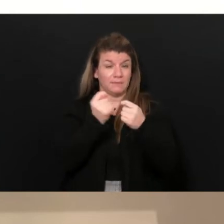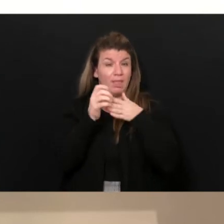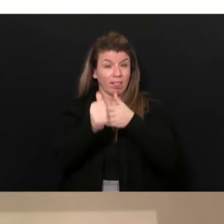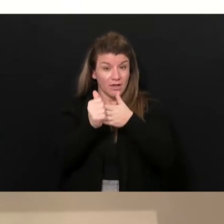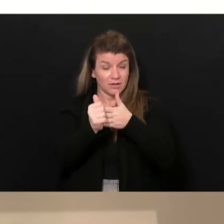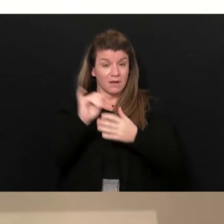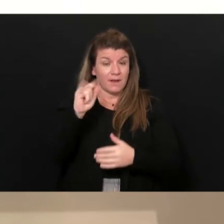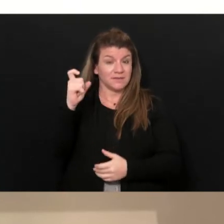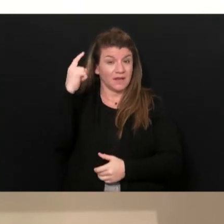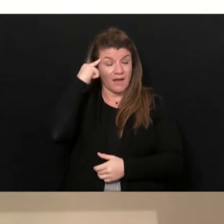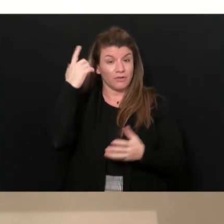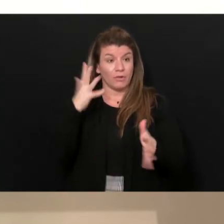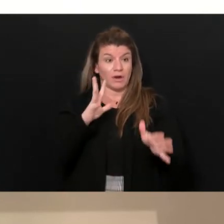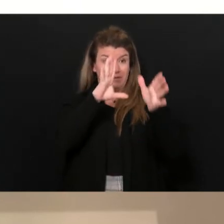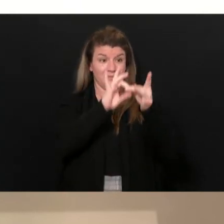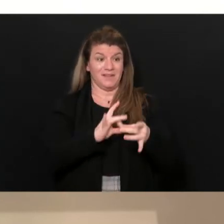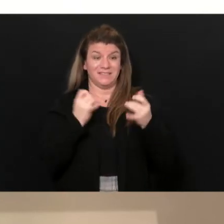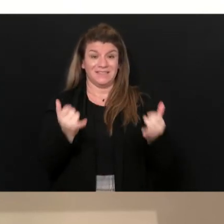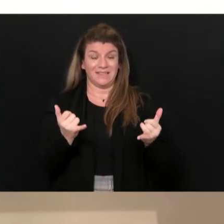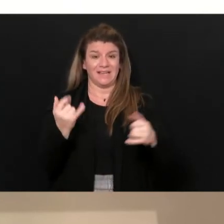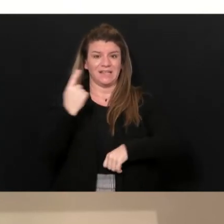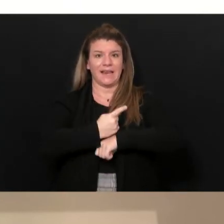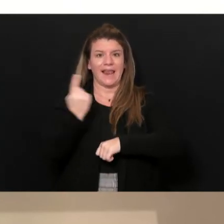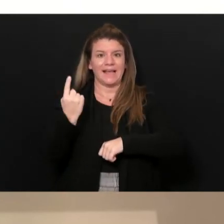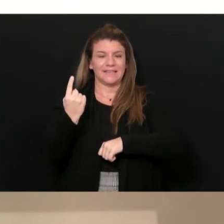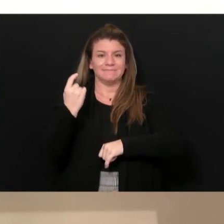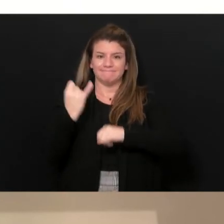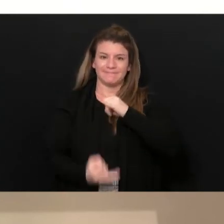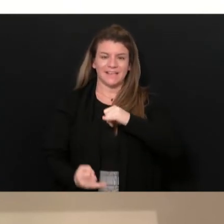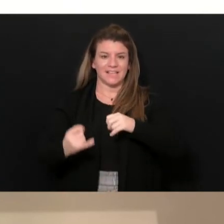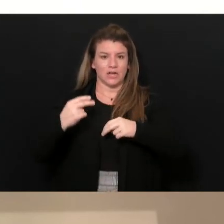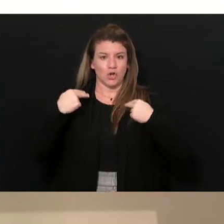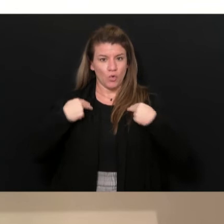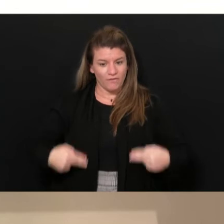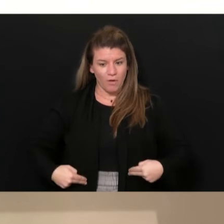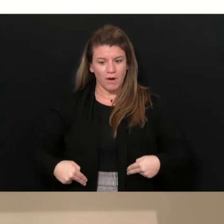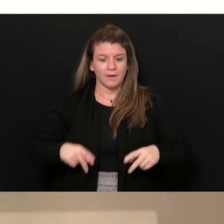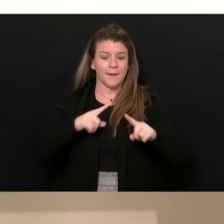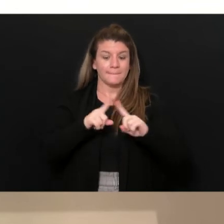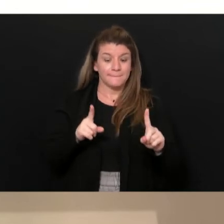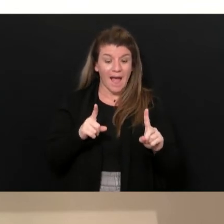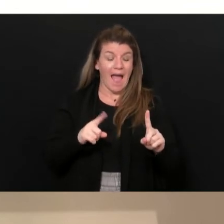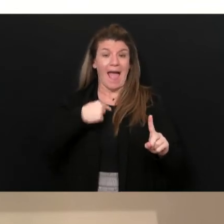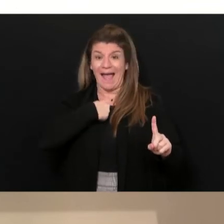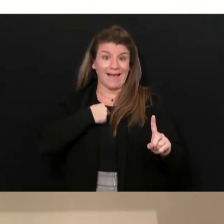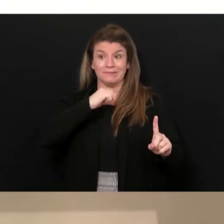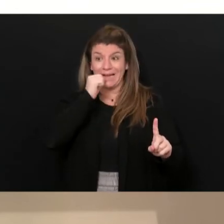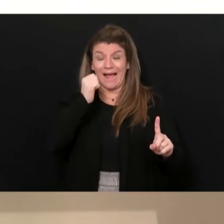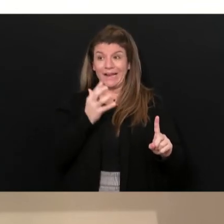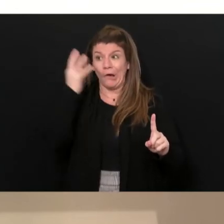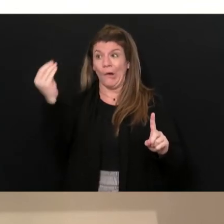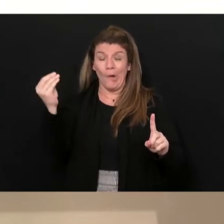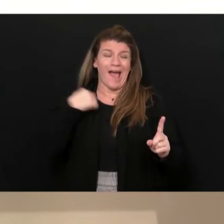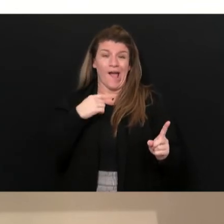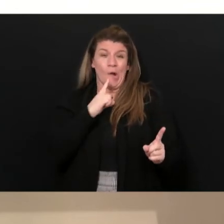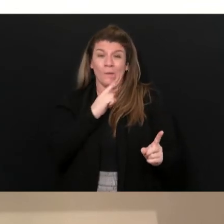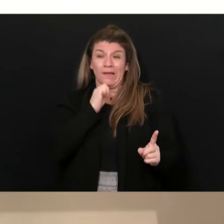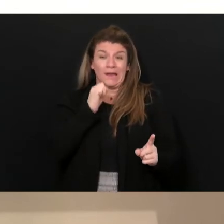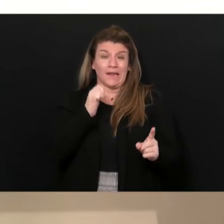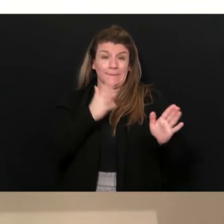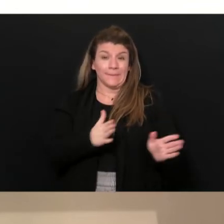the Governor said, today is the last day in uniform, but he wasn't going to let me go anywhere, and I didn't plan to go anywhere until the